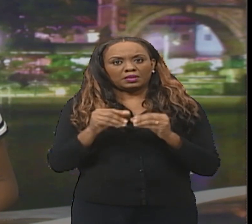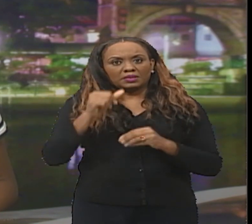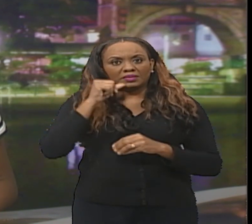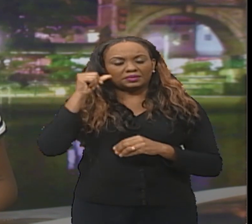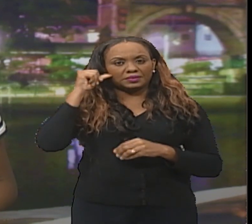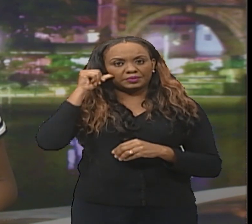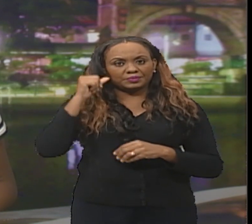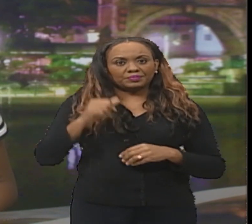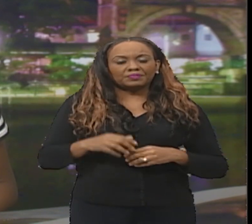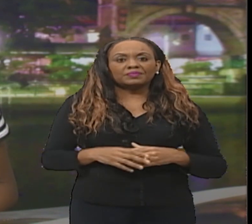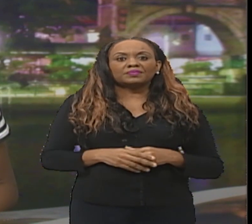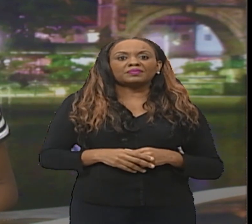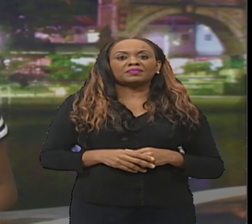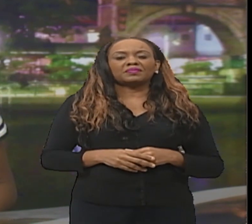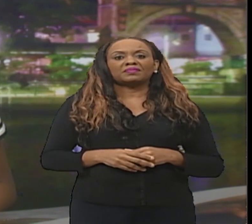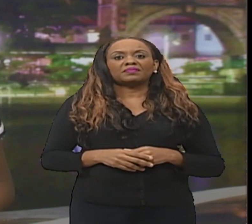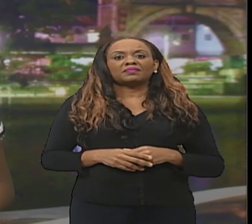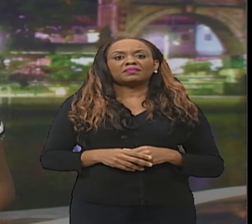bilateral meeting.